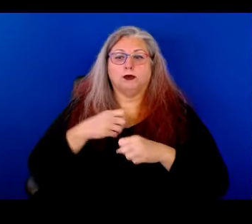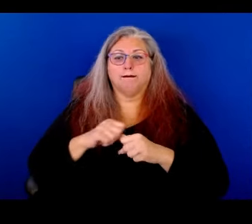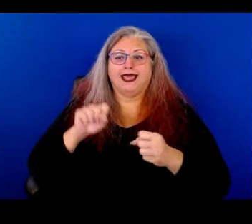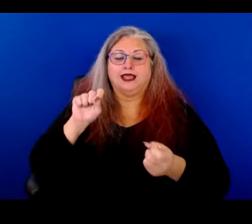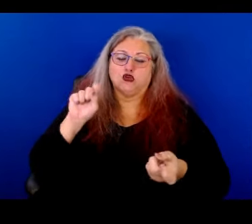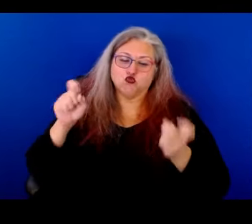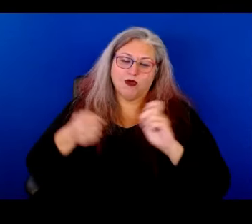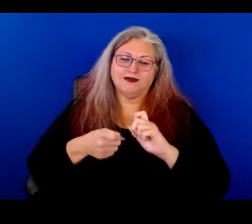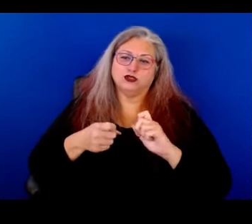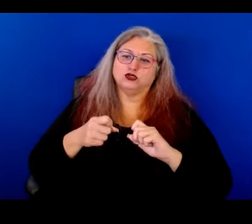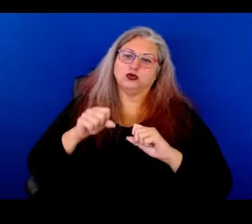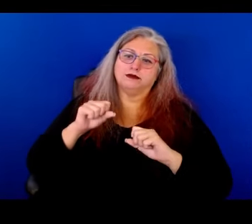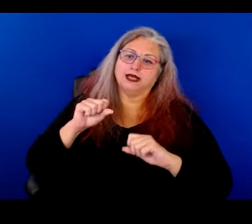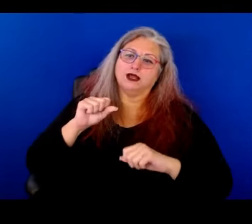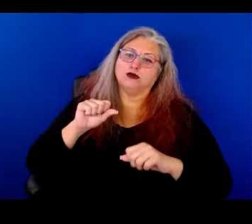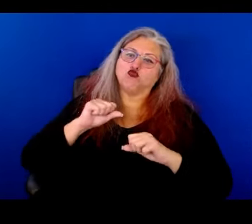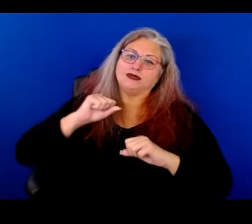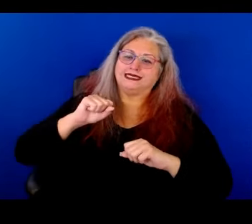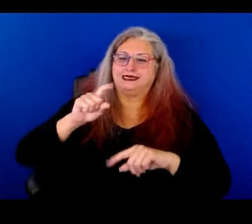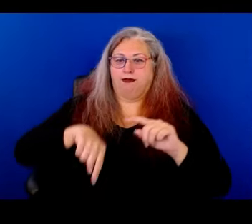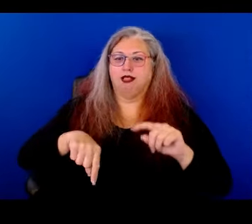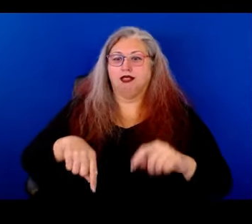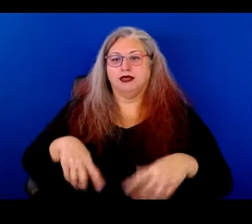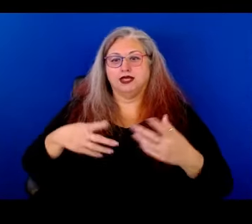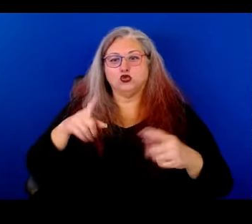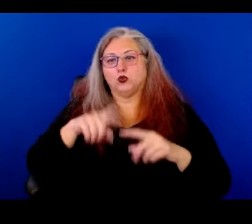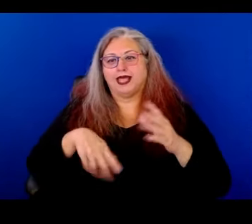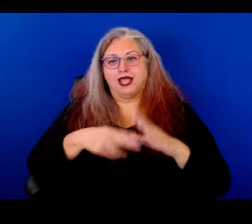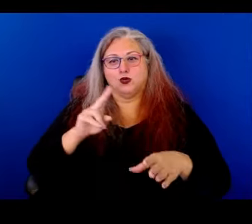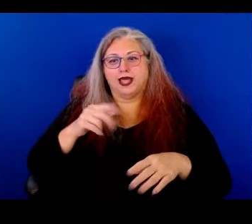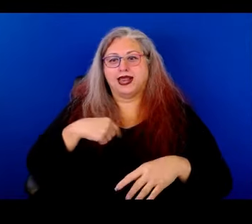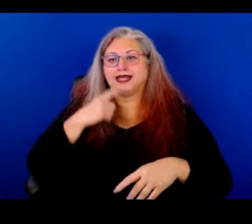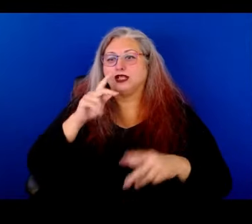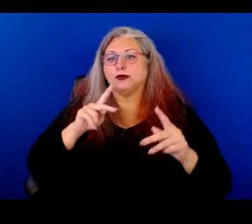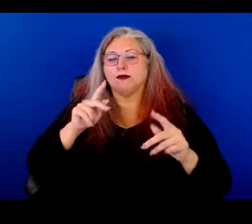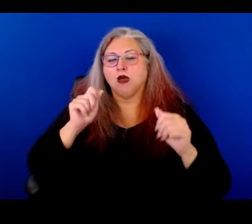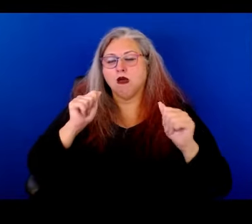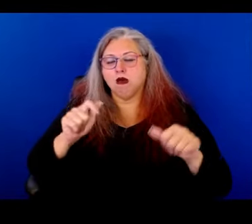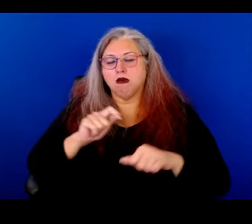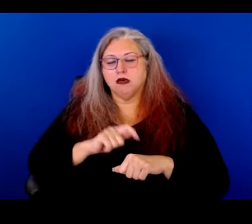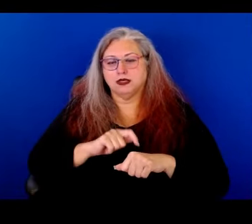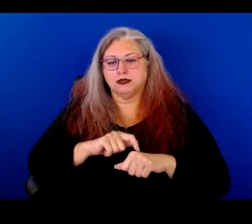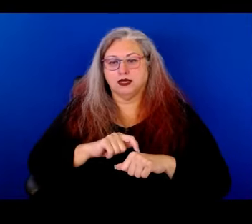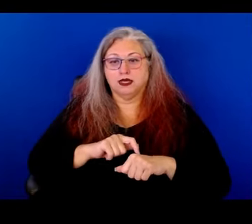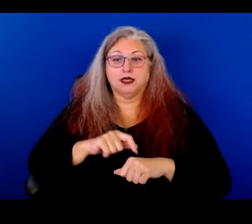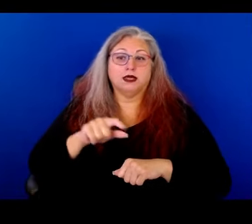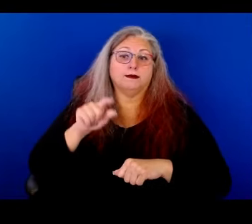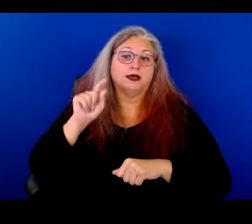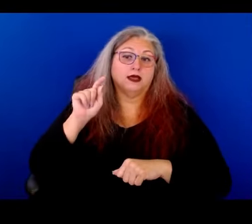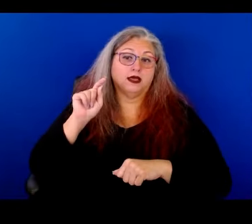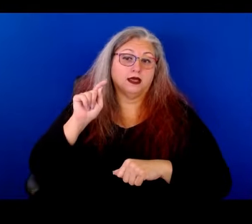the revolution irresistible. You can't quit. I say to people all the time, it